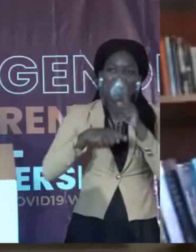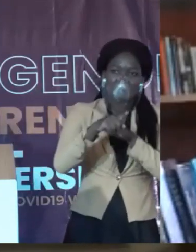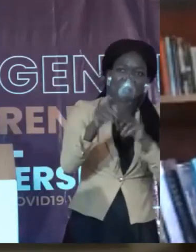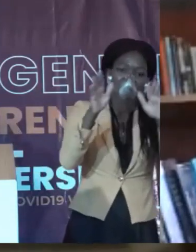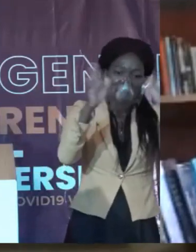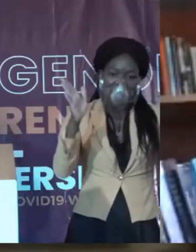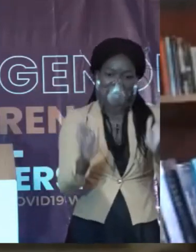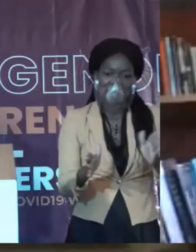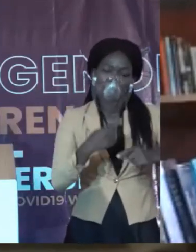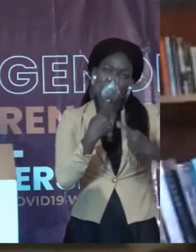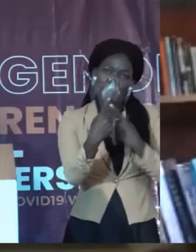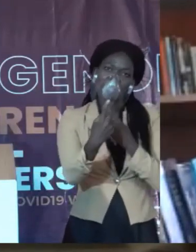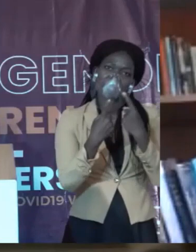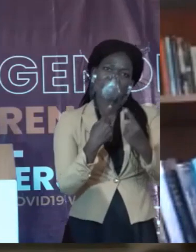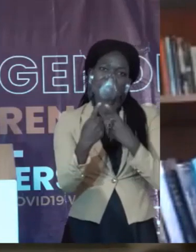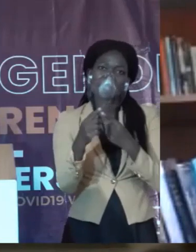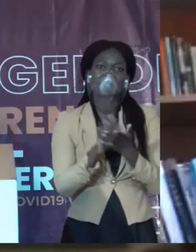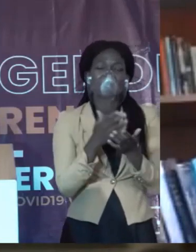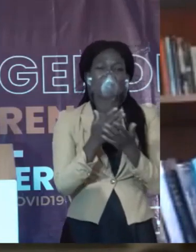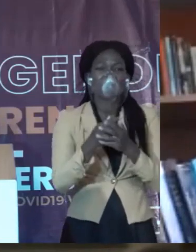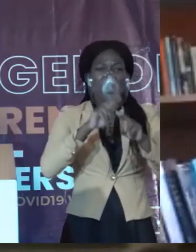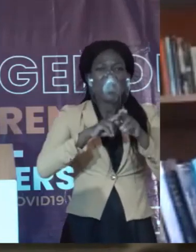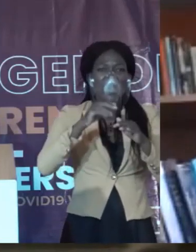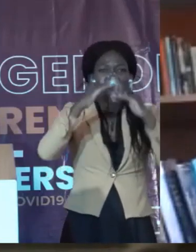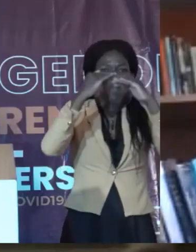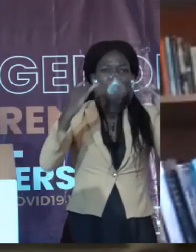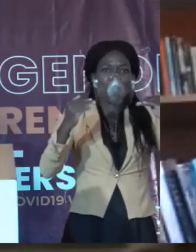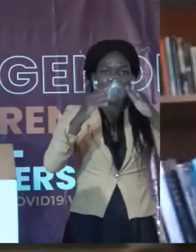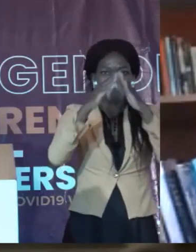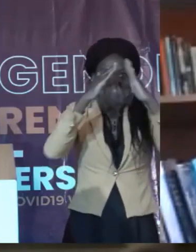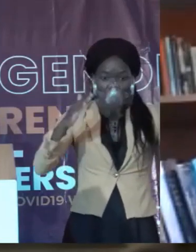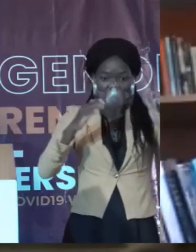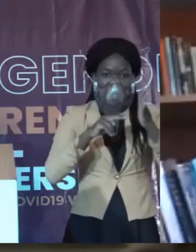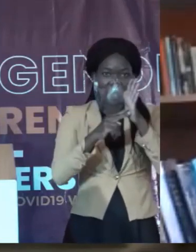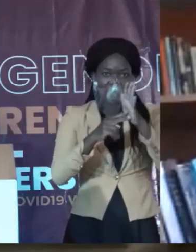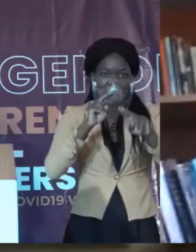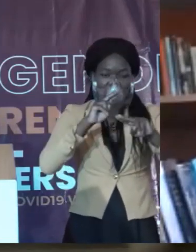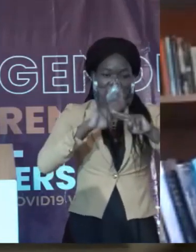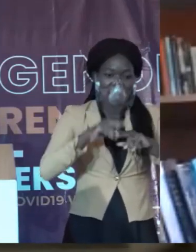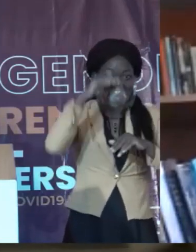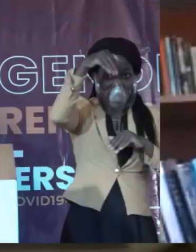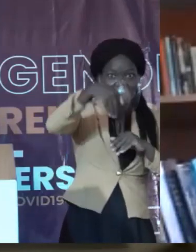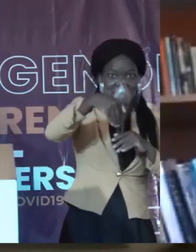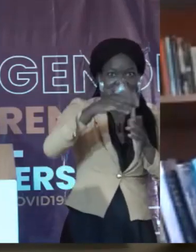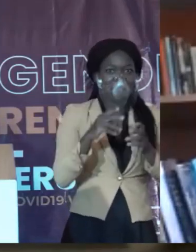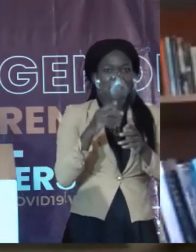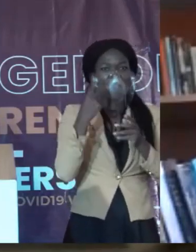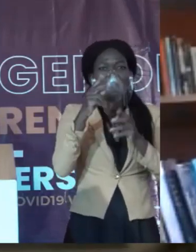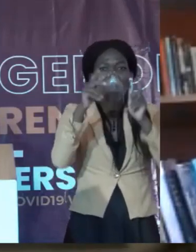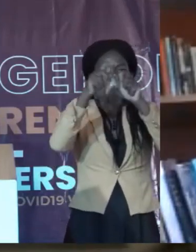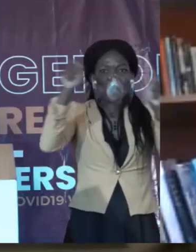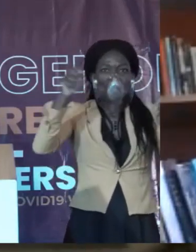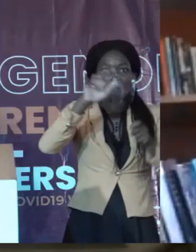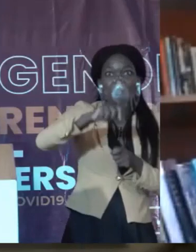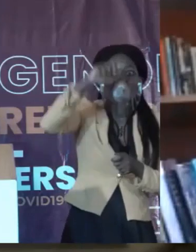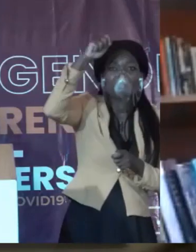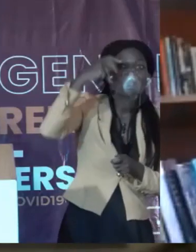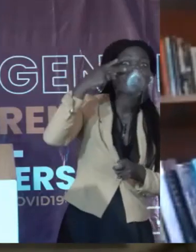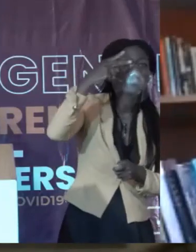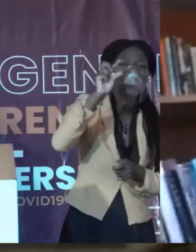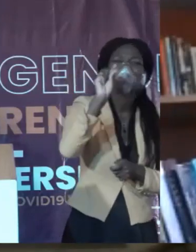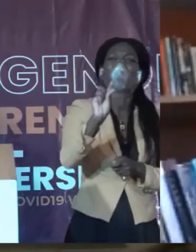peep in, you can only see, but you may not sit on the table and negotiate. So the first strategy is deconstructing